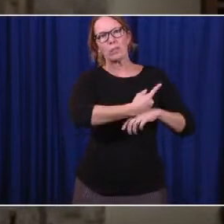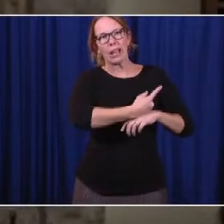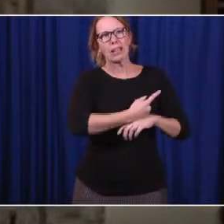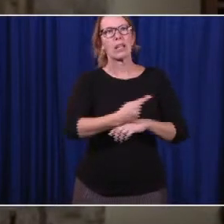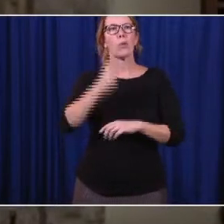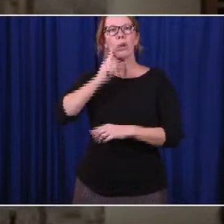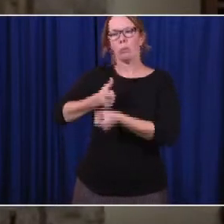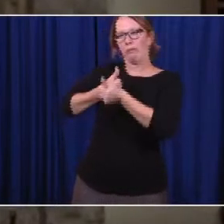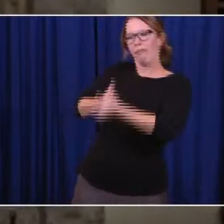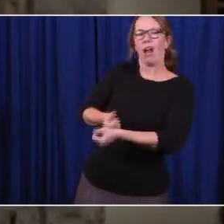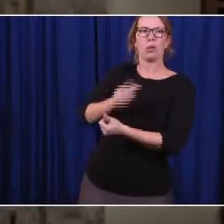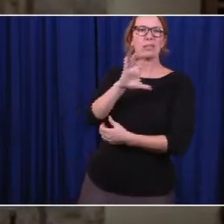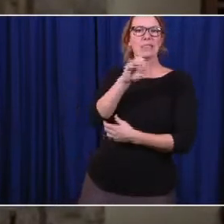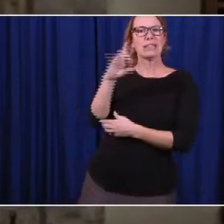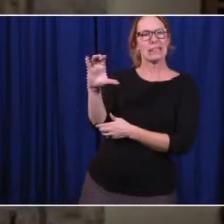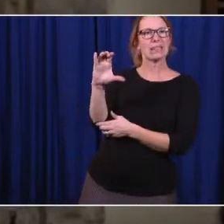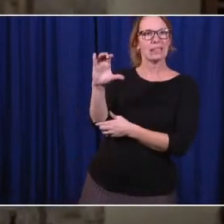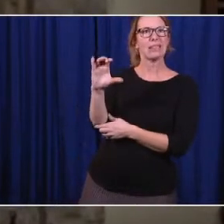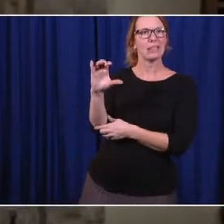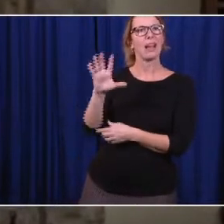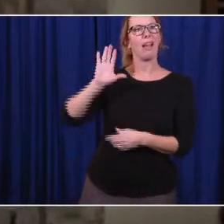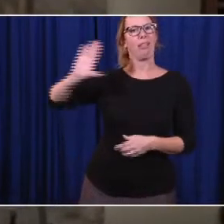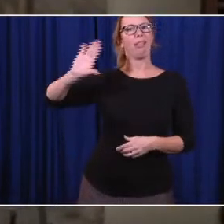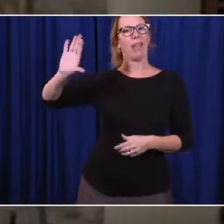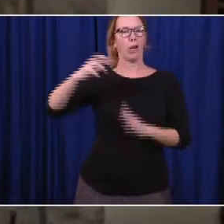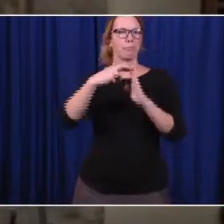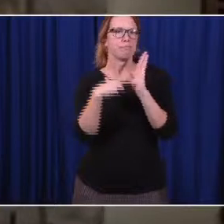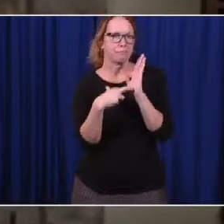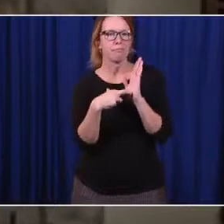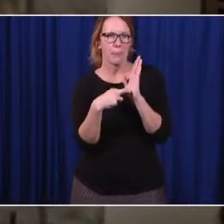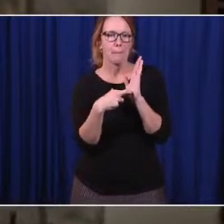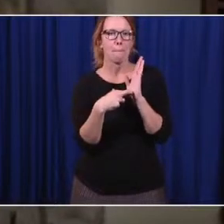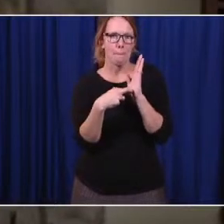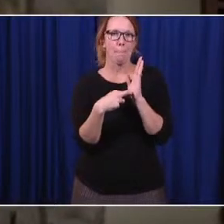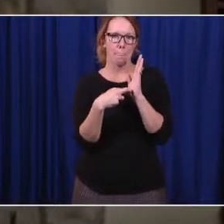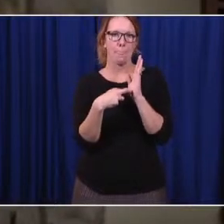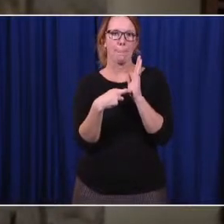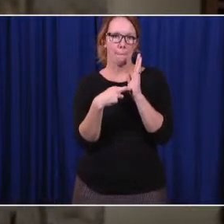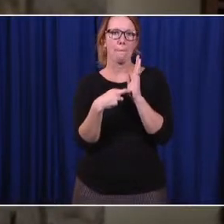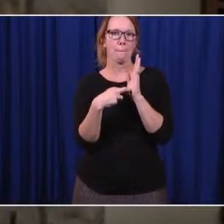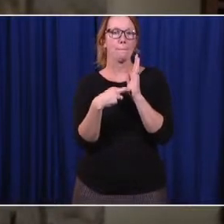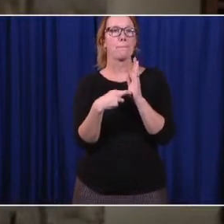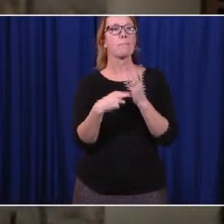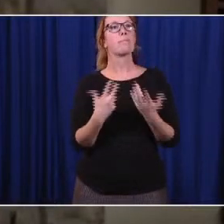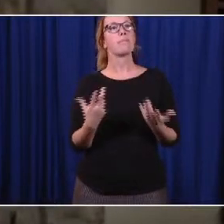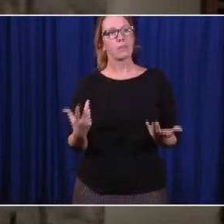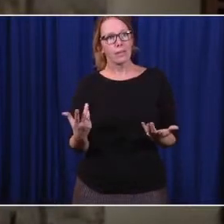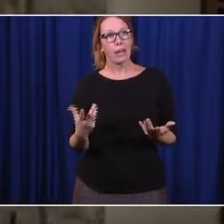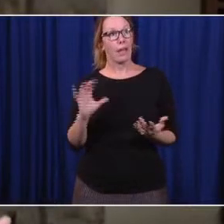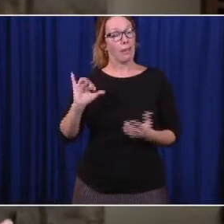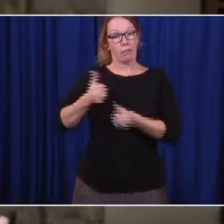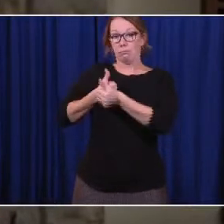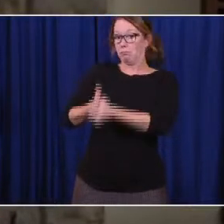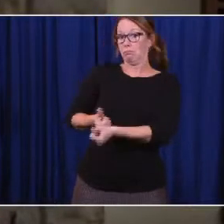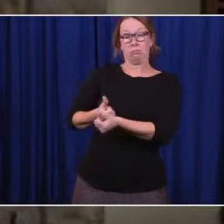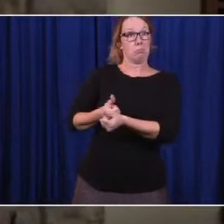CDC's guidelines, which is that these cases go in there automatically. And again, that's consistent with what most states are doing. It's consistent